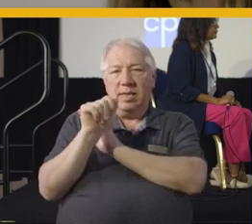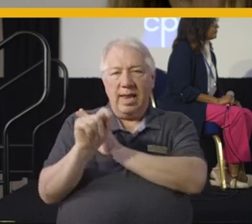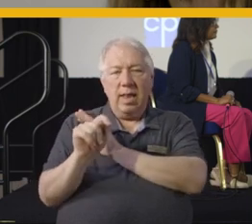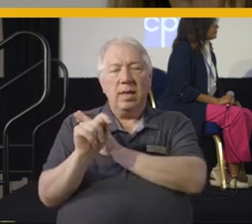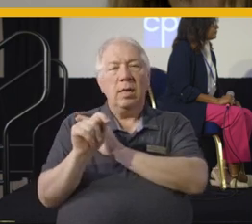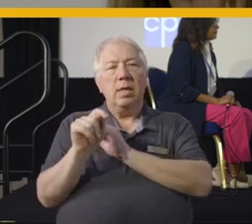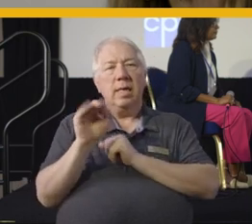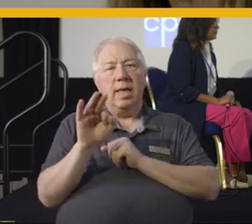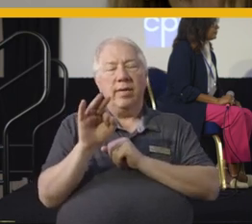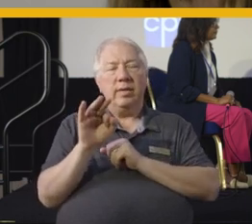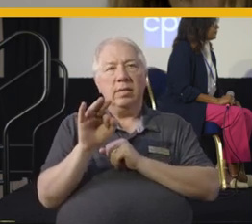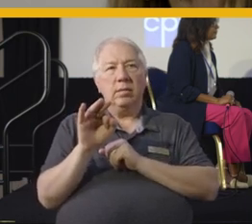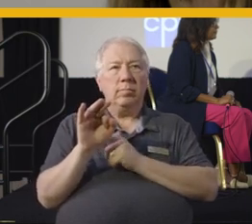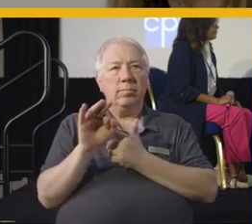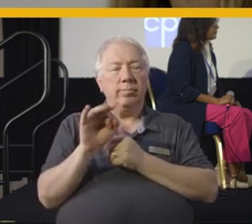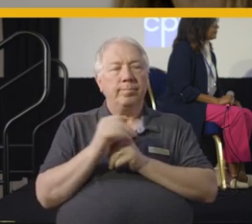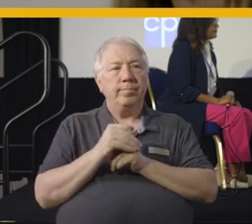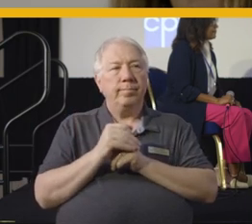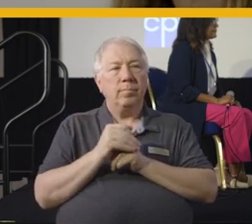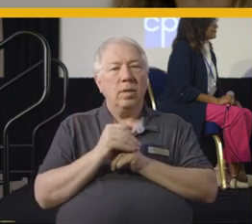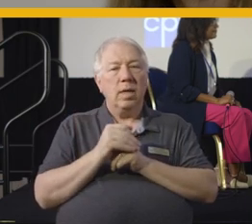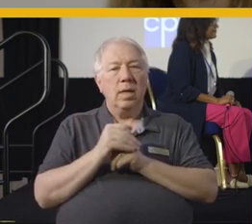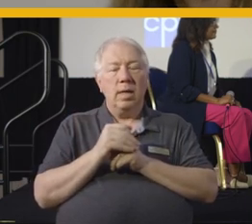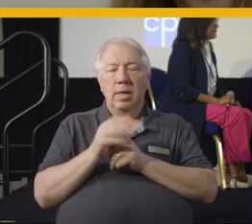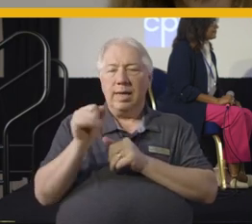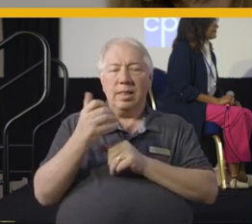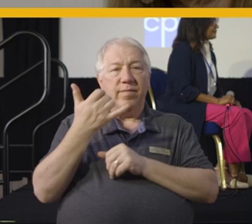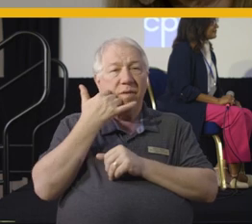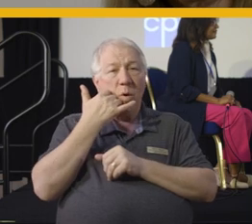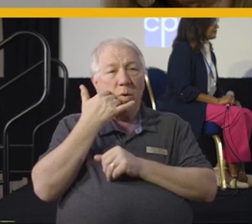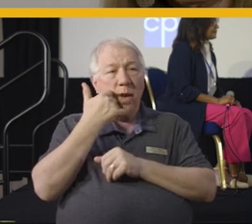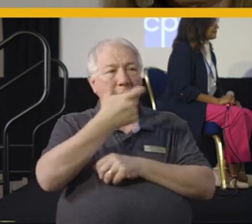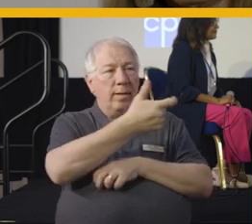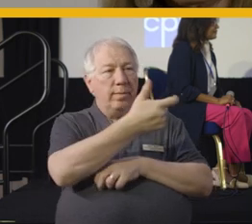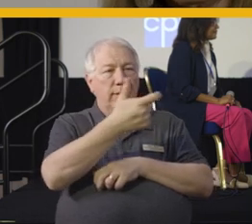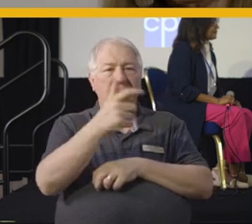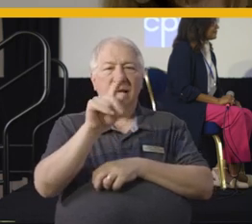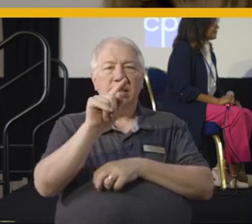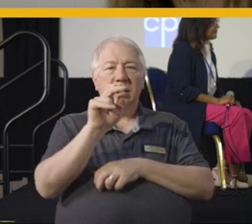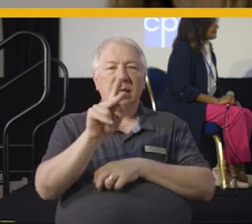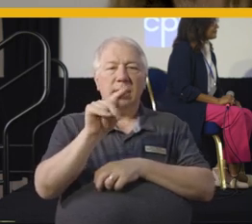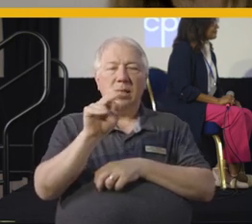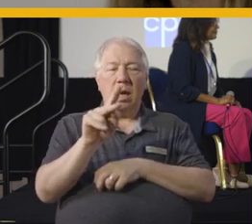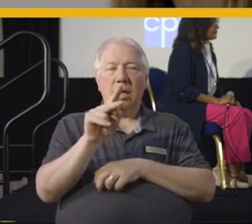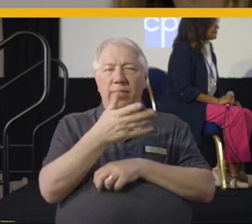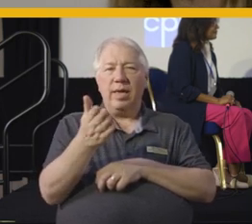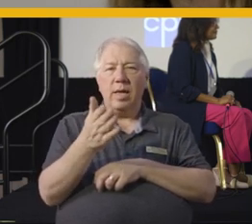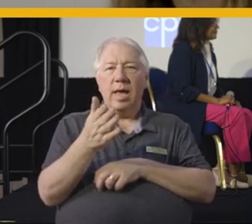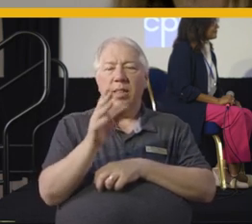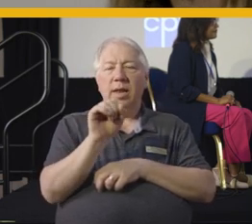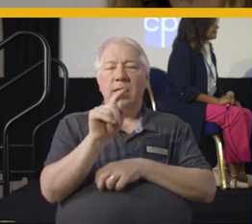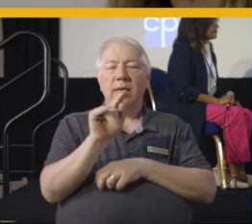know, in this case, Baratunde Thurston, to just, you know, take his phone and do sort of the TikTok direct to camera thing, but then stitch